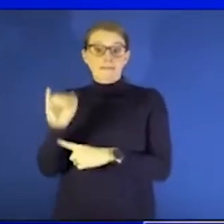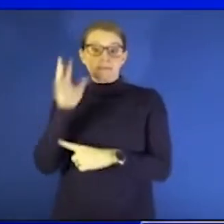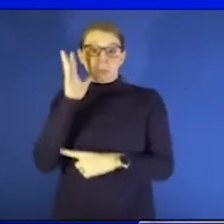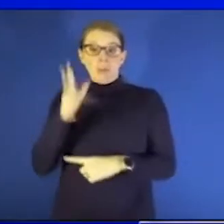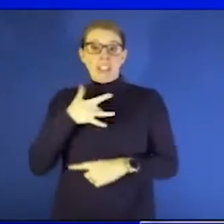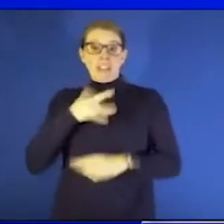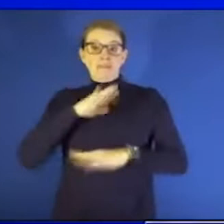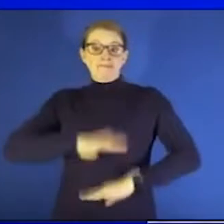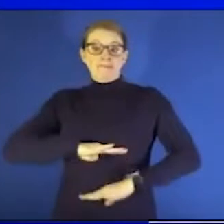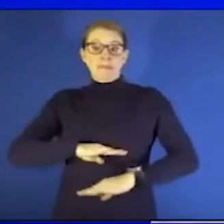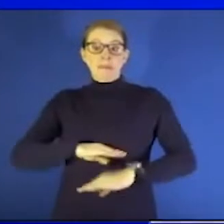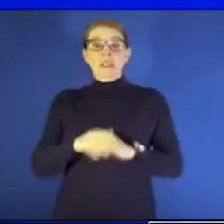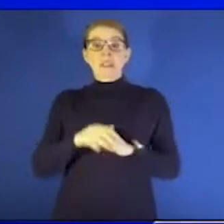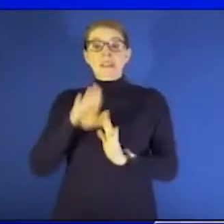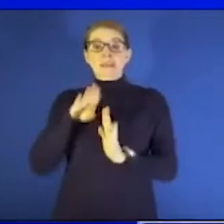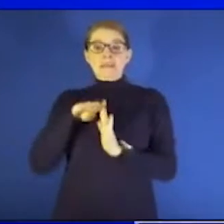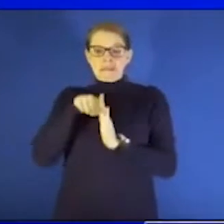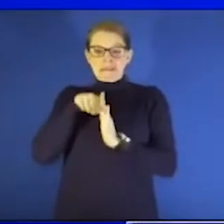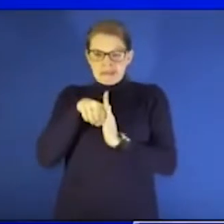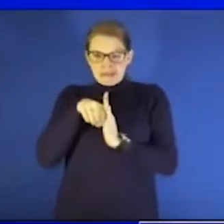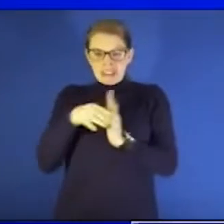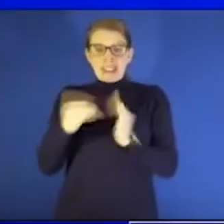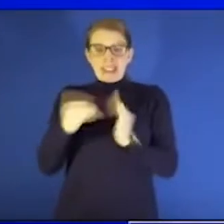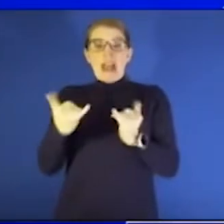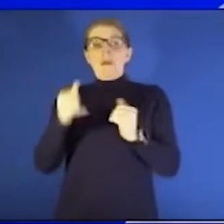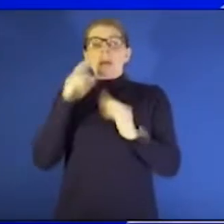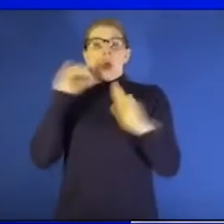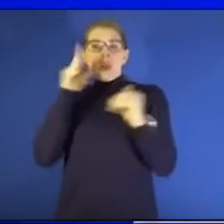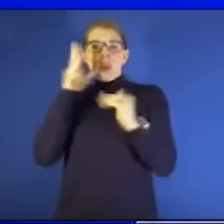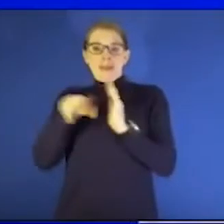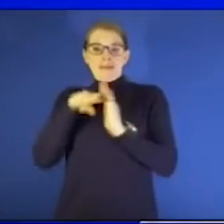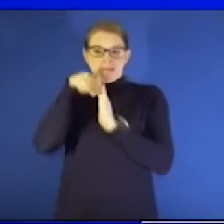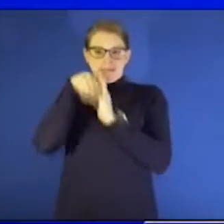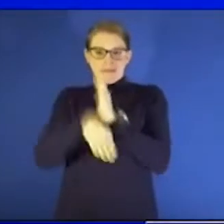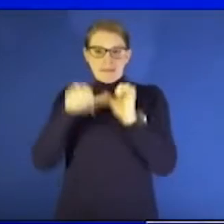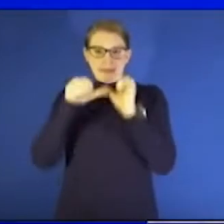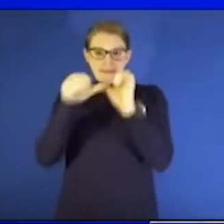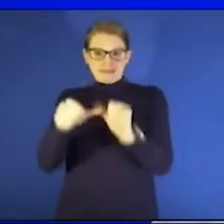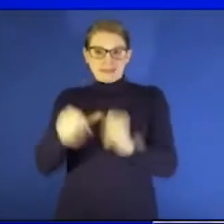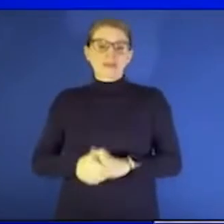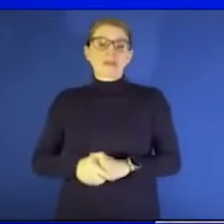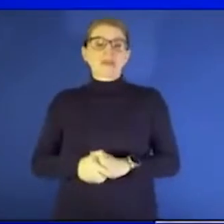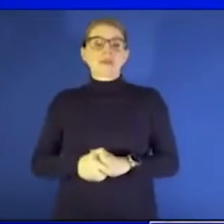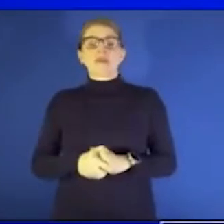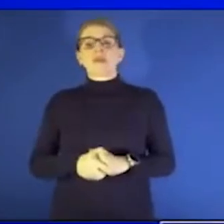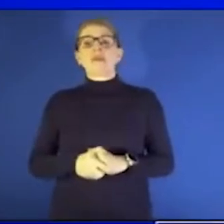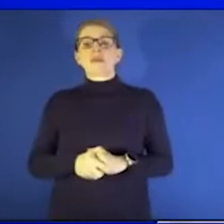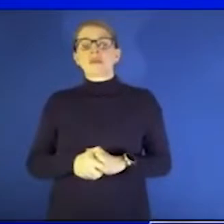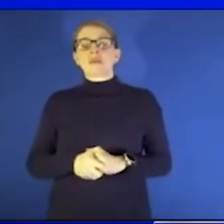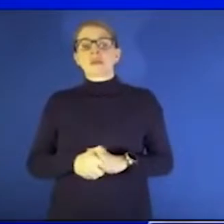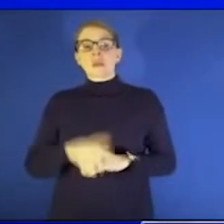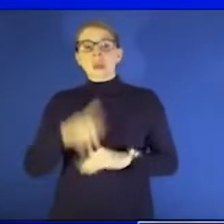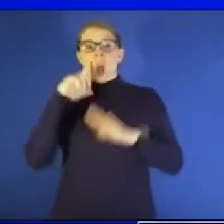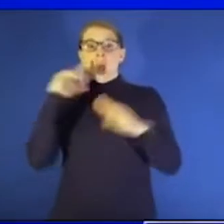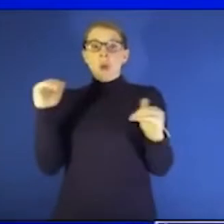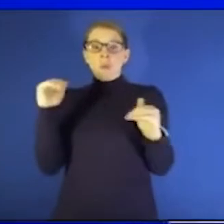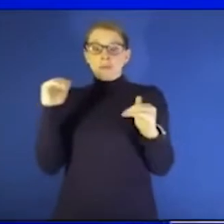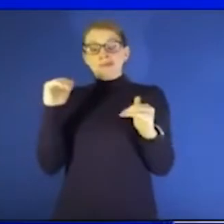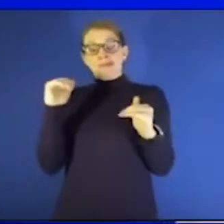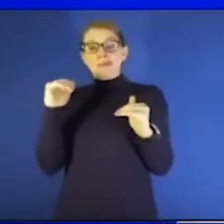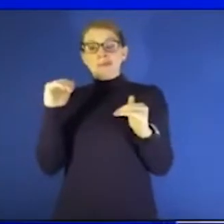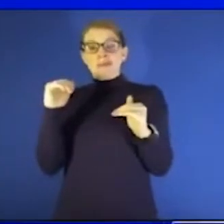bit down there now. Let's hope this trend continues over the weekend. But hopefully this is a sign of some good things to come as far